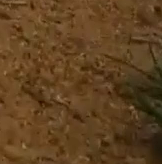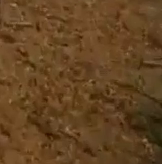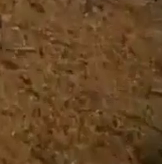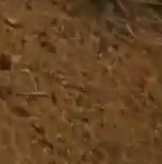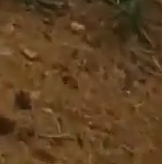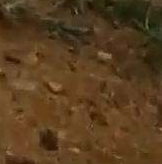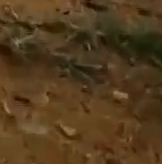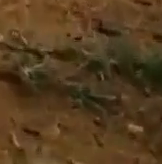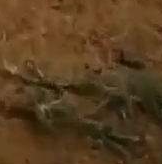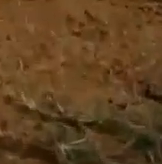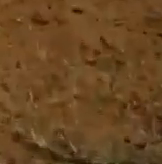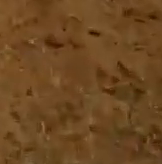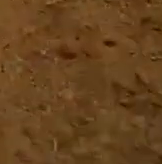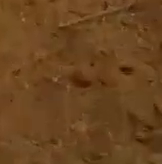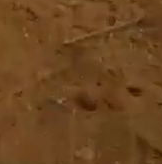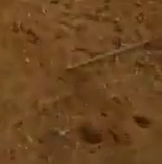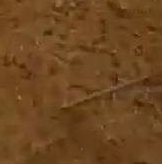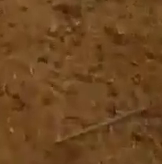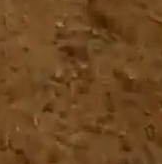Prostheses.